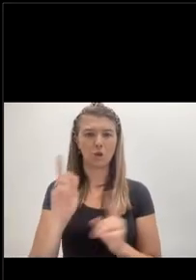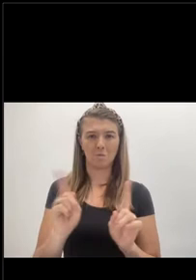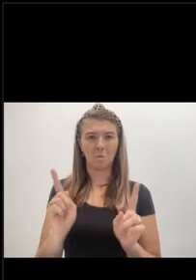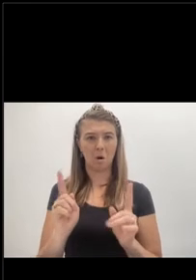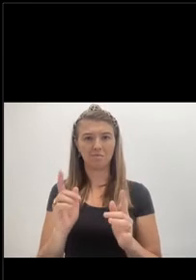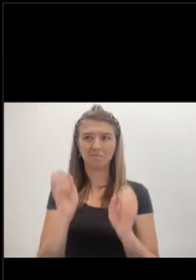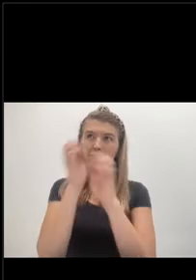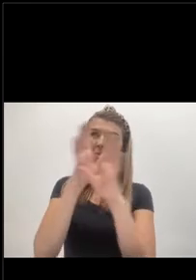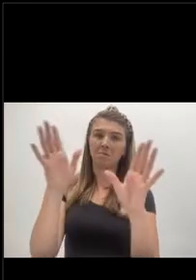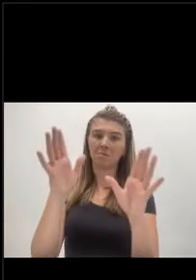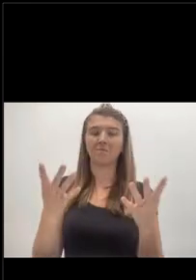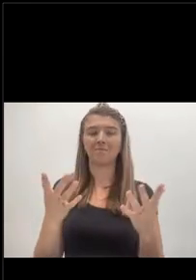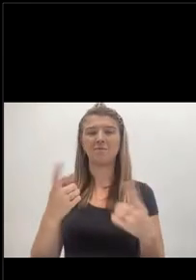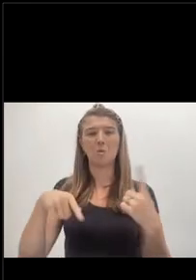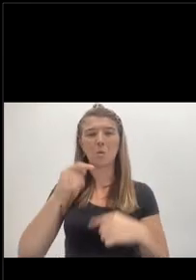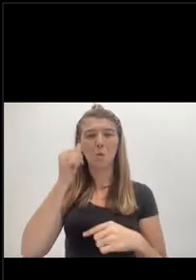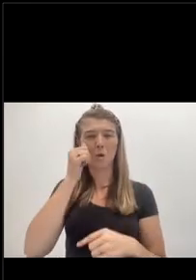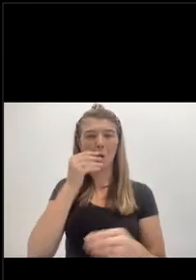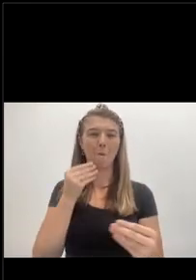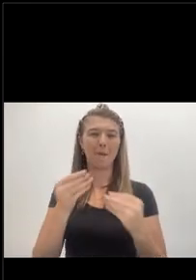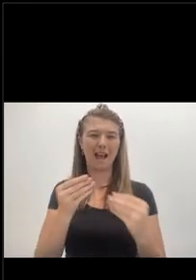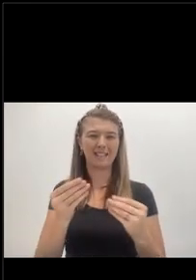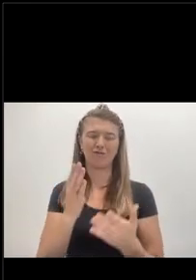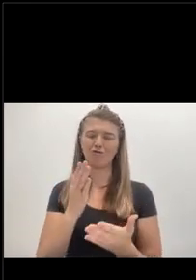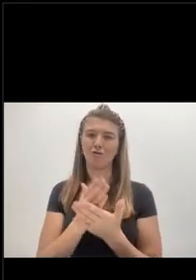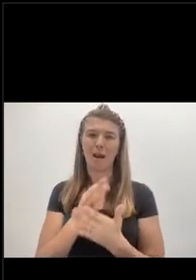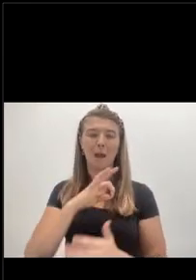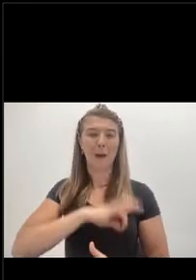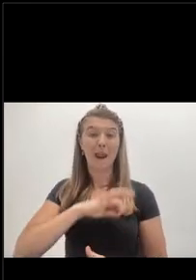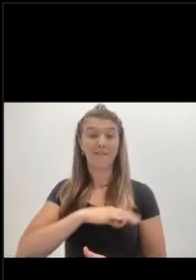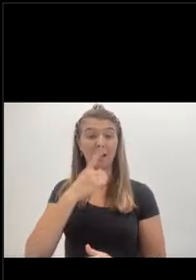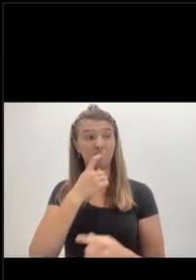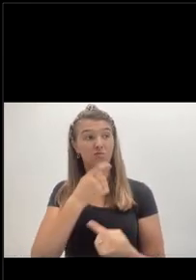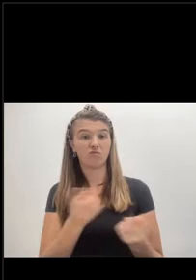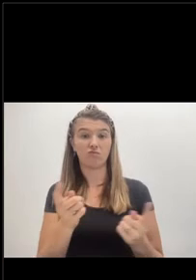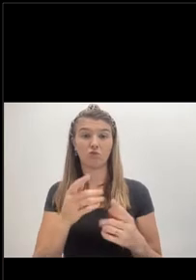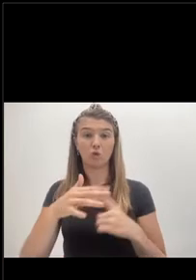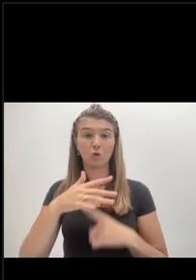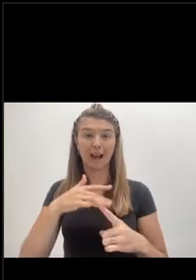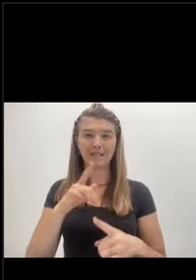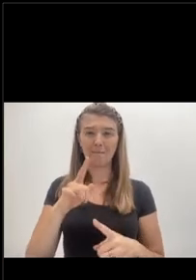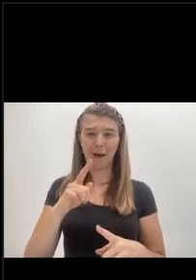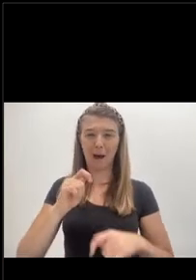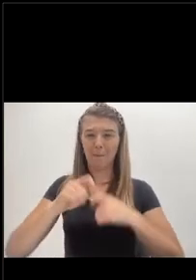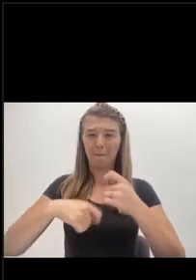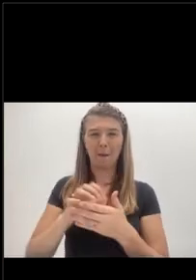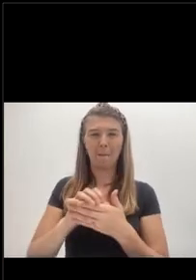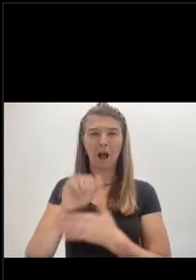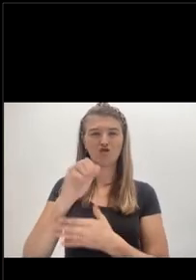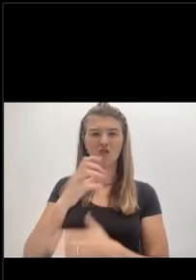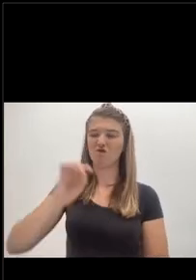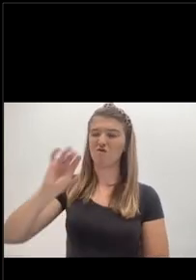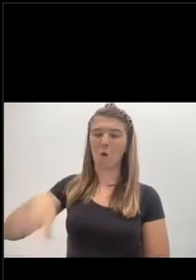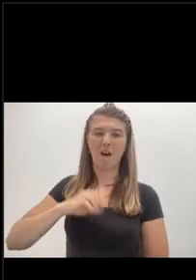that plastics provide many benefits to society, but our throwaway model of consumption has led to a vast amount of pollution in our natural